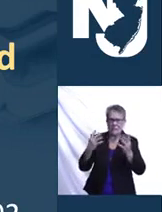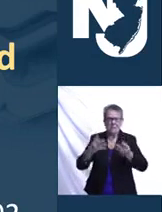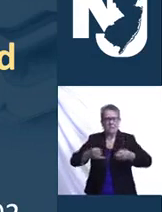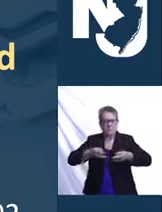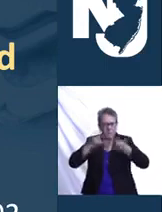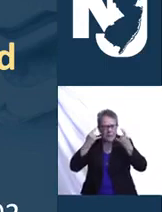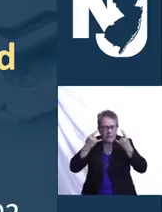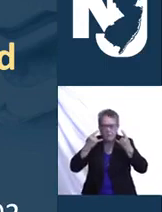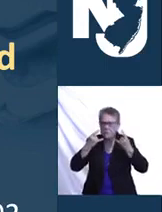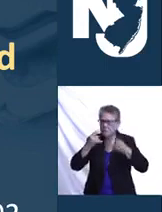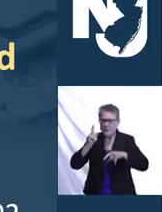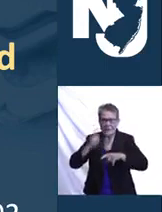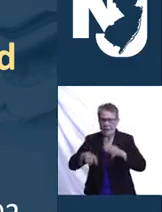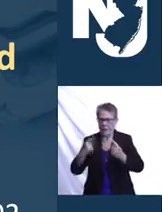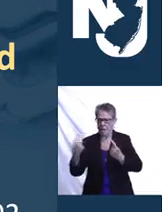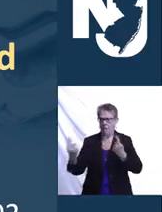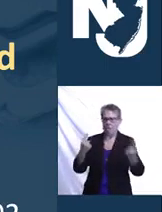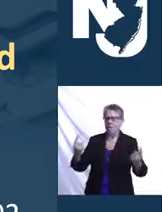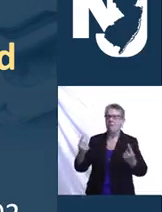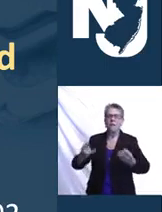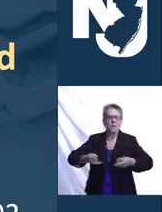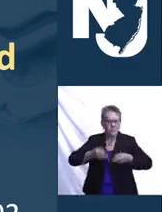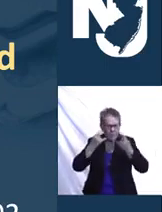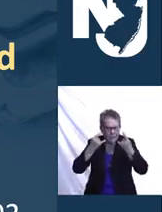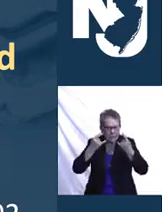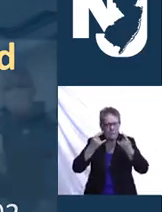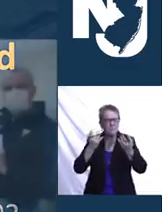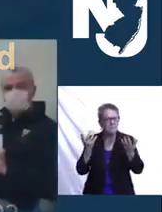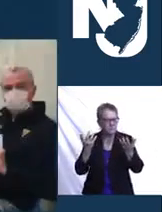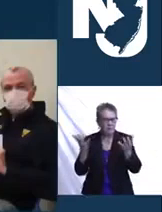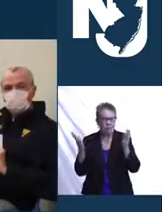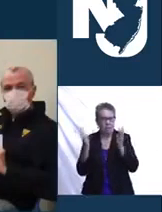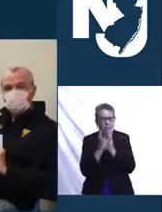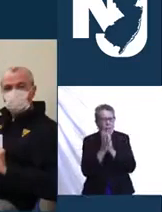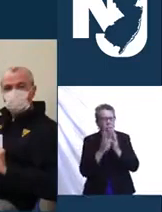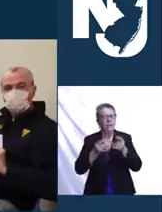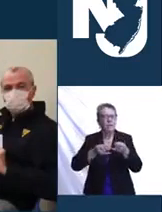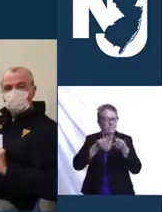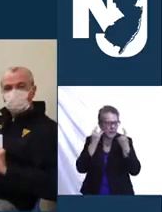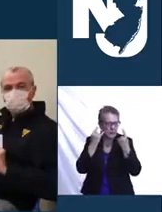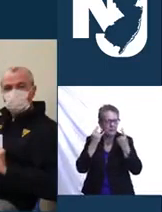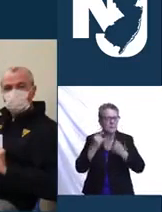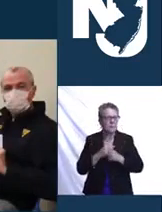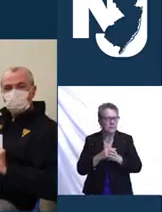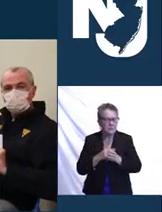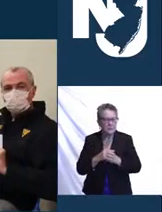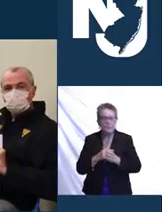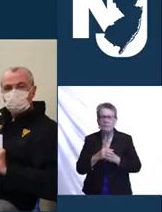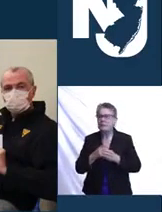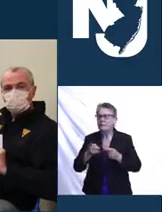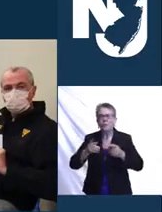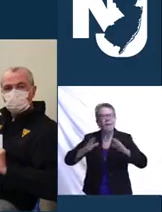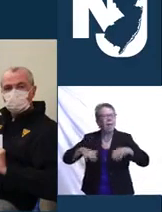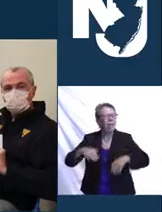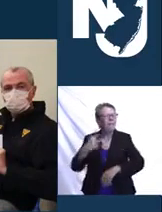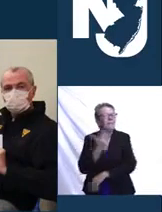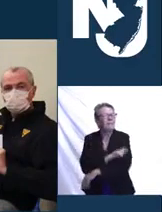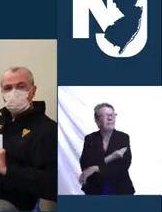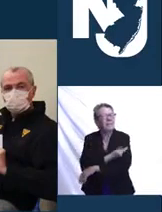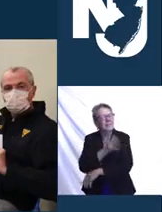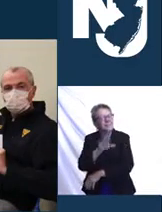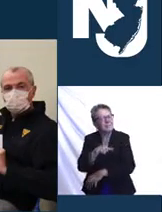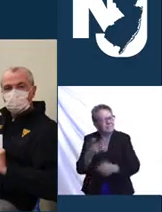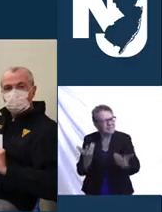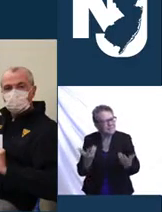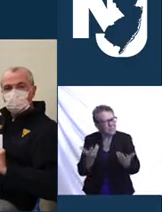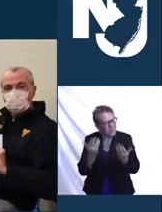vaccination status is not clear. And get vaccinated, folks, and get boosted if you're vaccinated. The added protection from